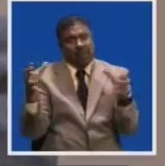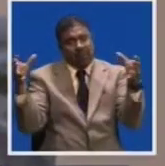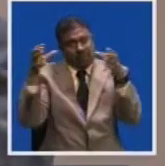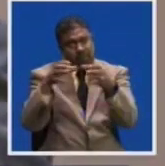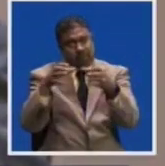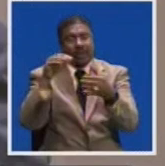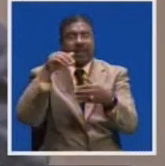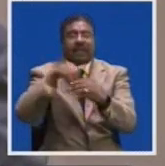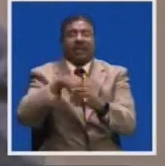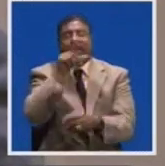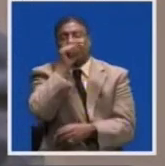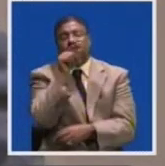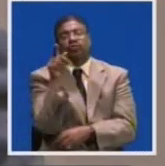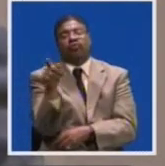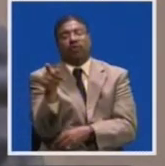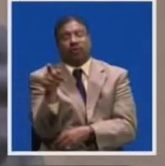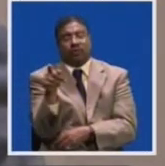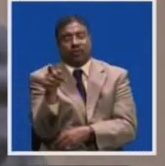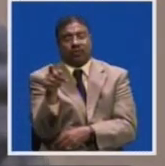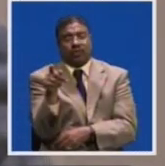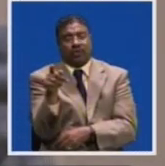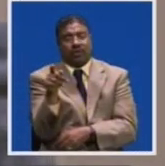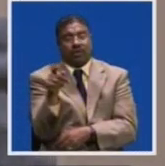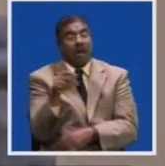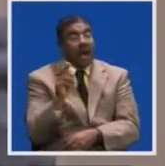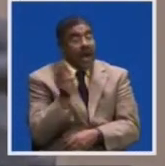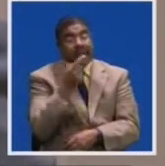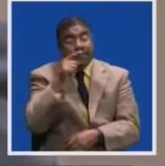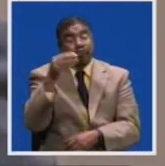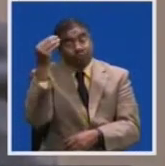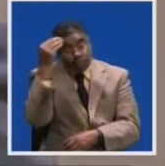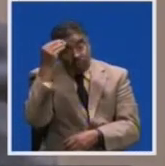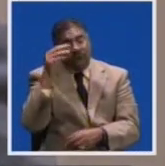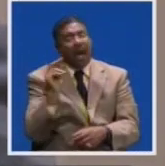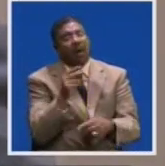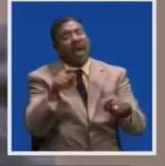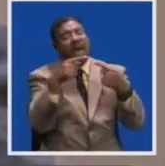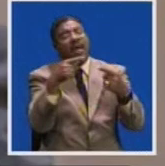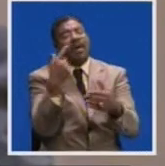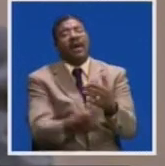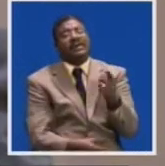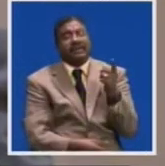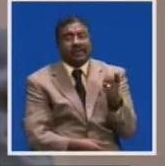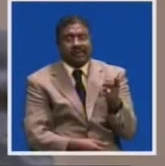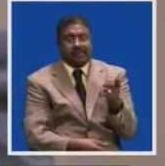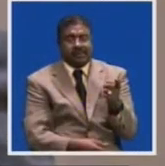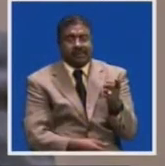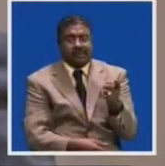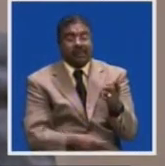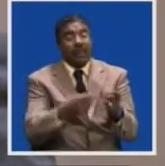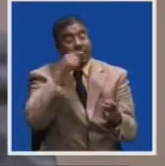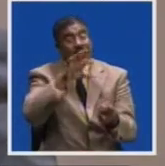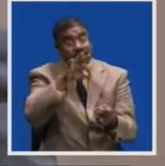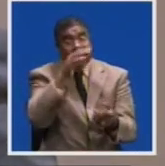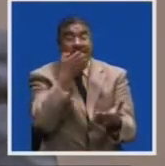extent of the enemy that we are dealing with. We can only do that by generating evidence, and that